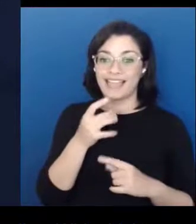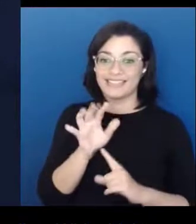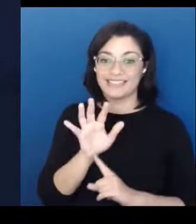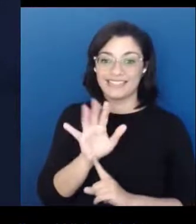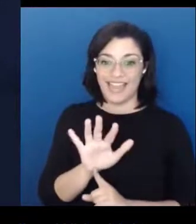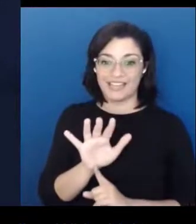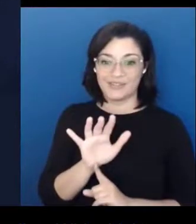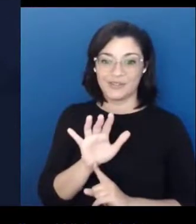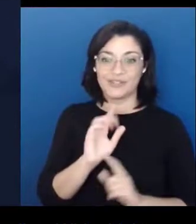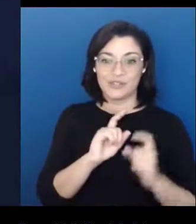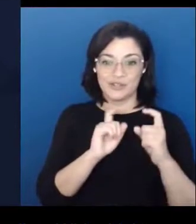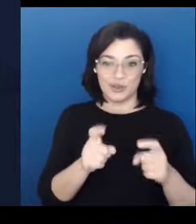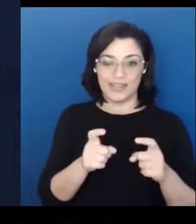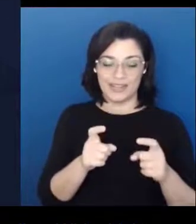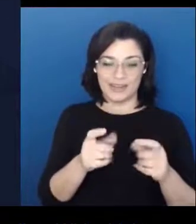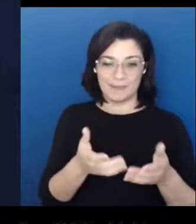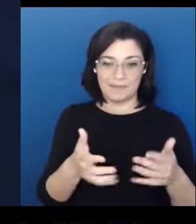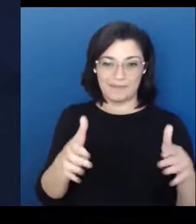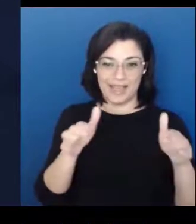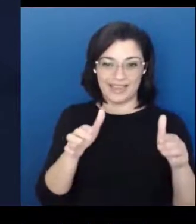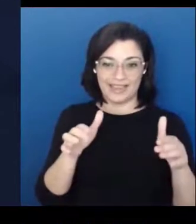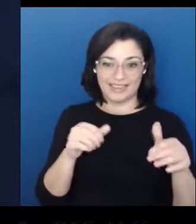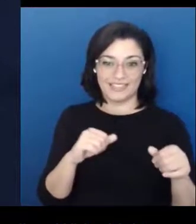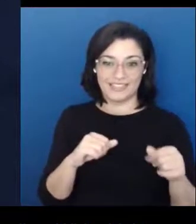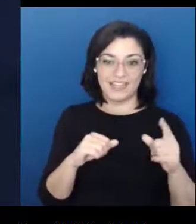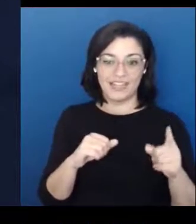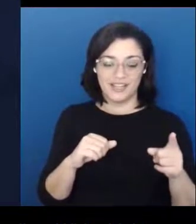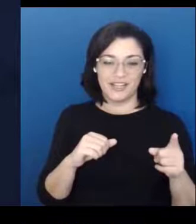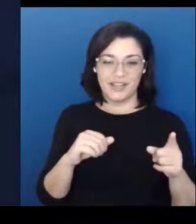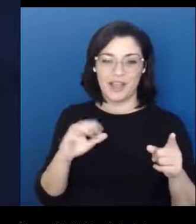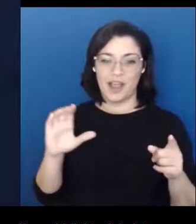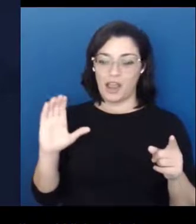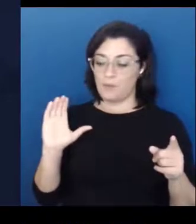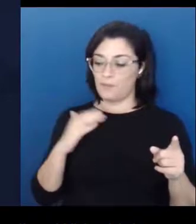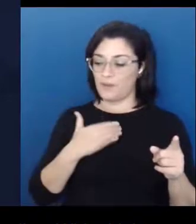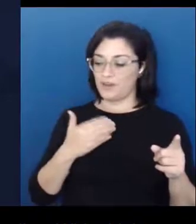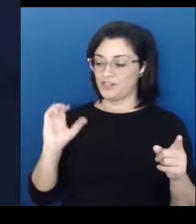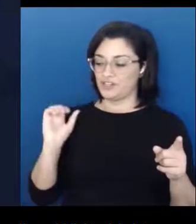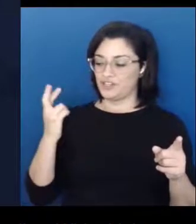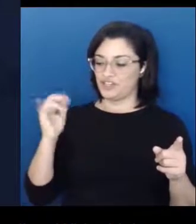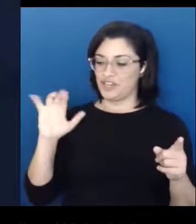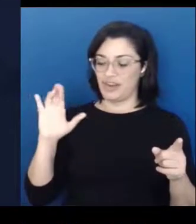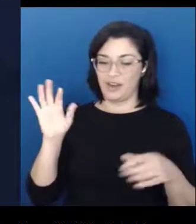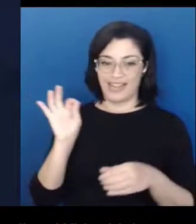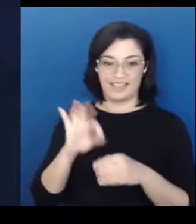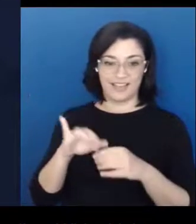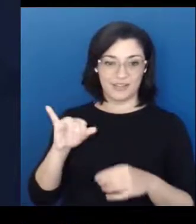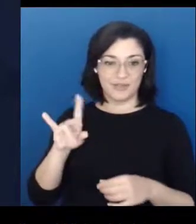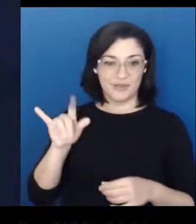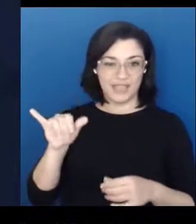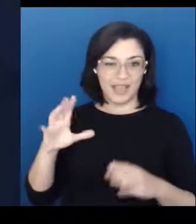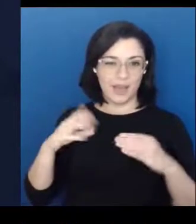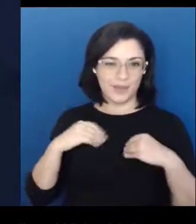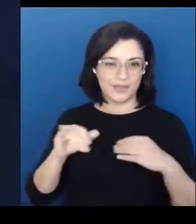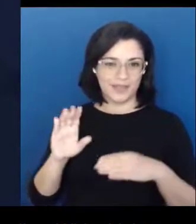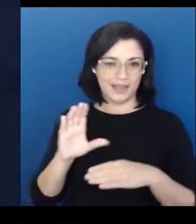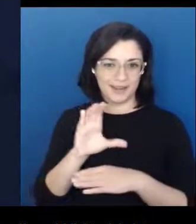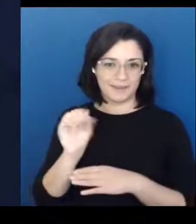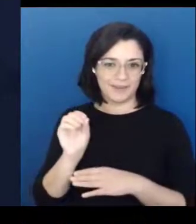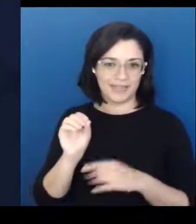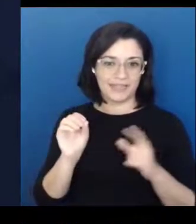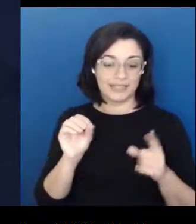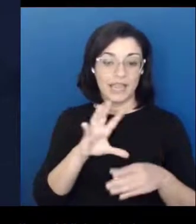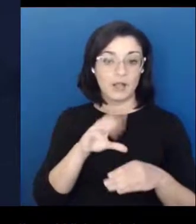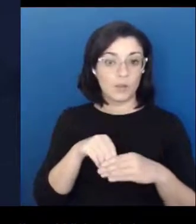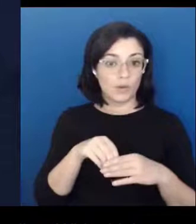Emerson. Included in this prize is one lip reading concepts class registration donated by Hearing